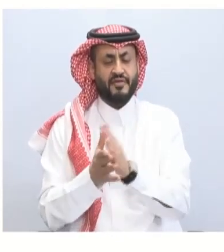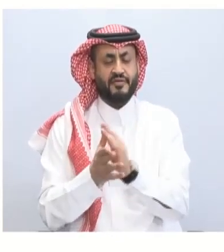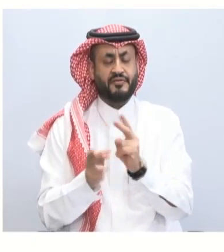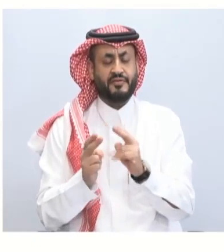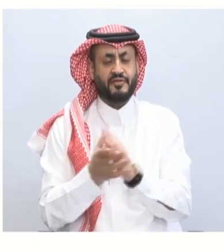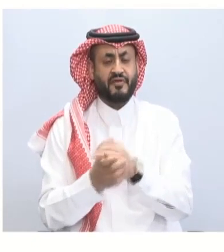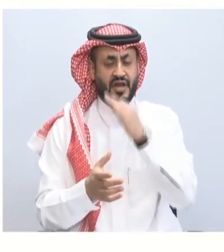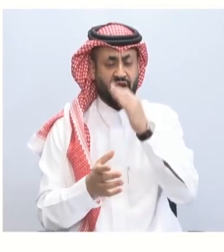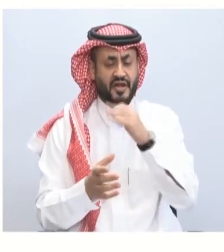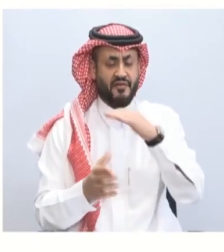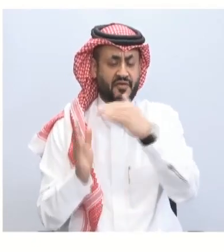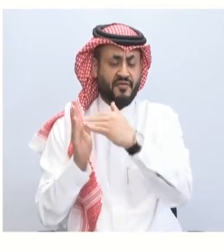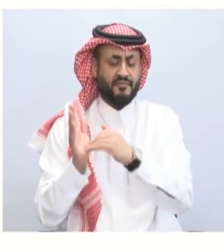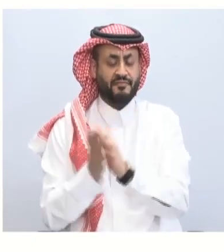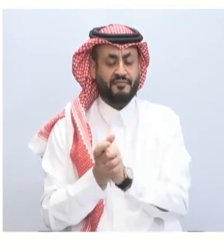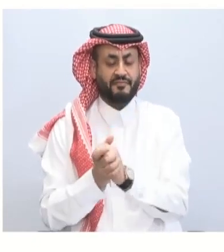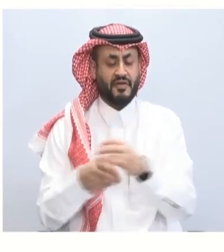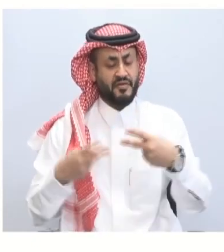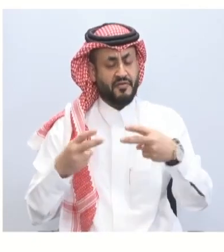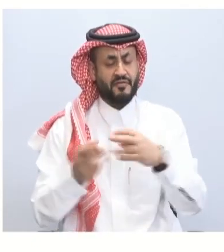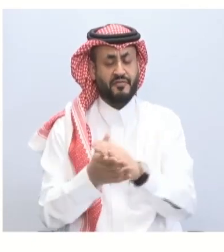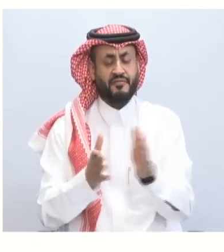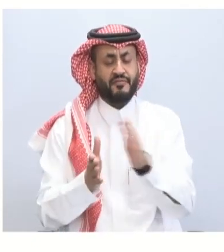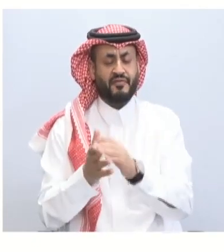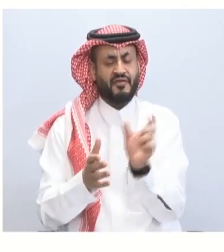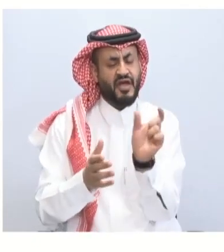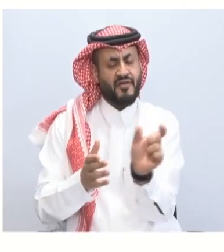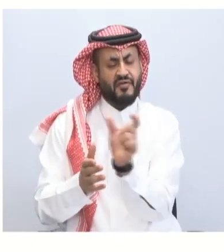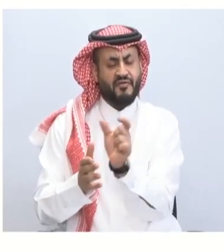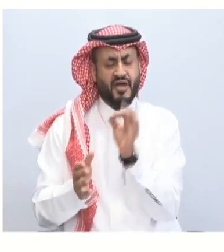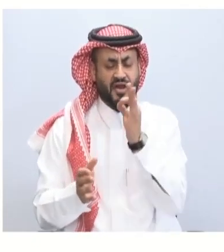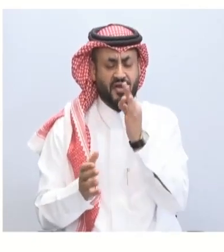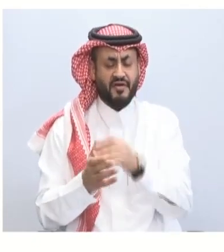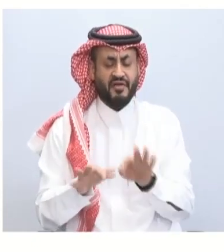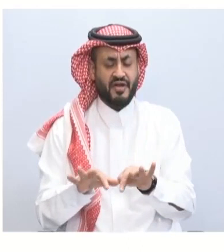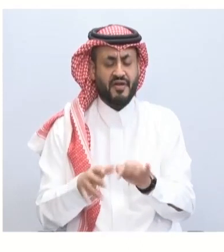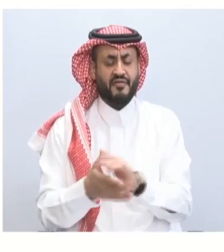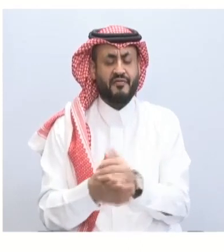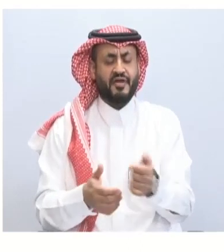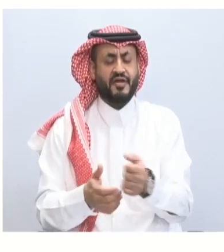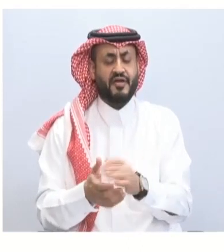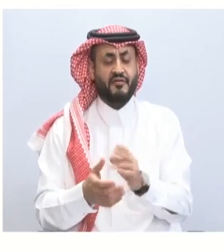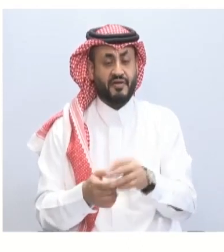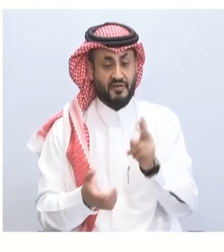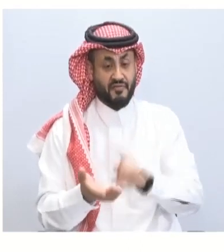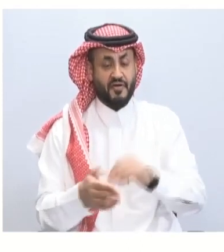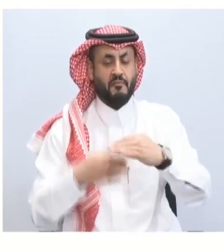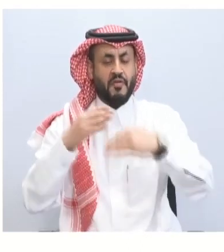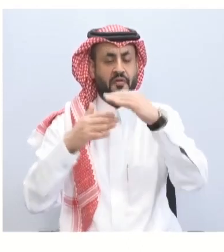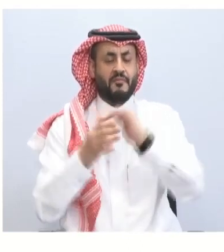language used. They were pleased to be able to use abbreviated language in texting and messaging effectively and